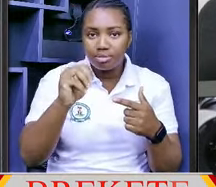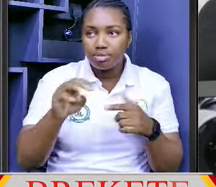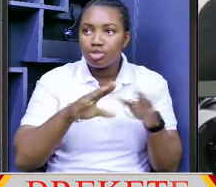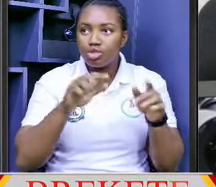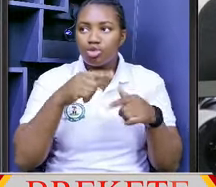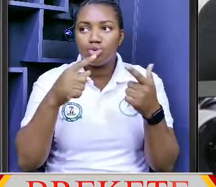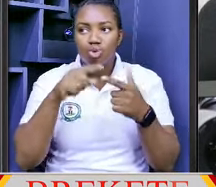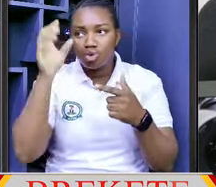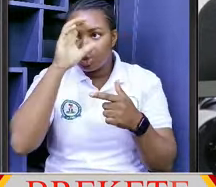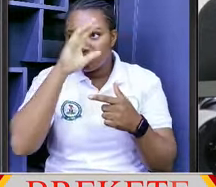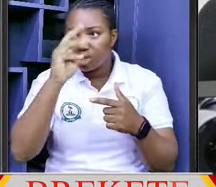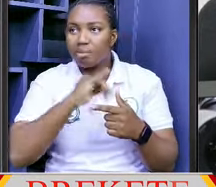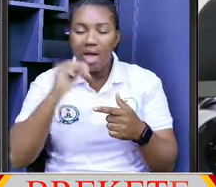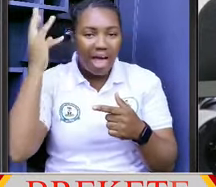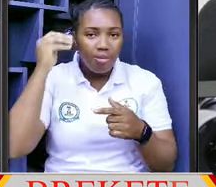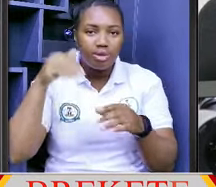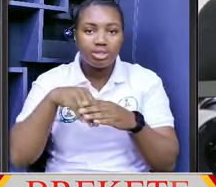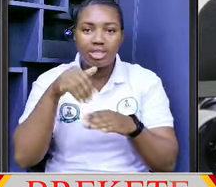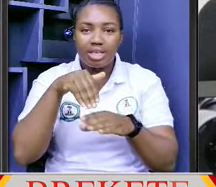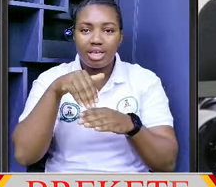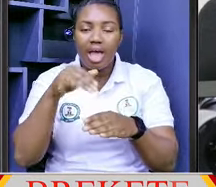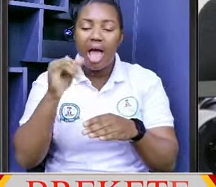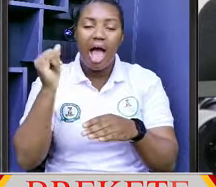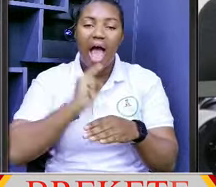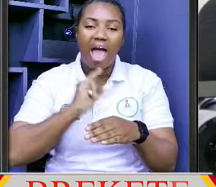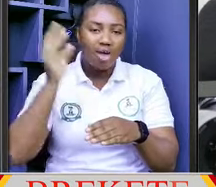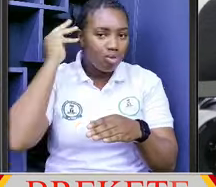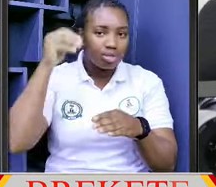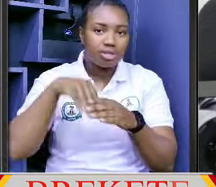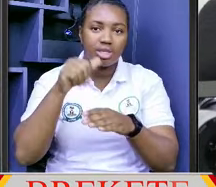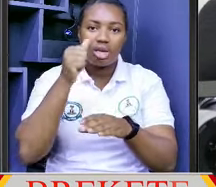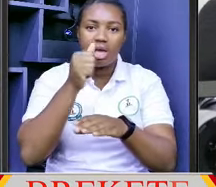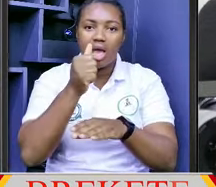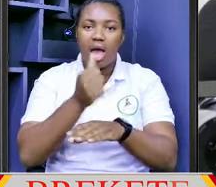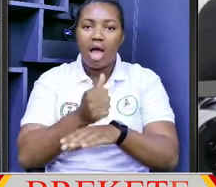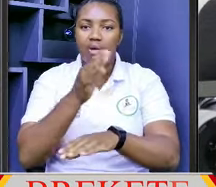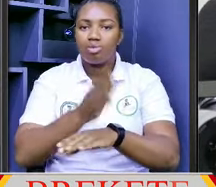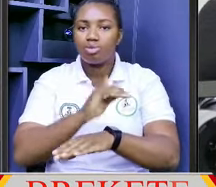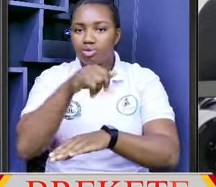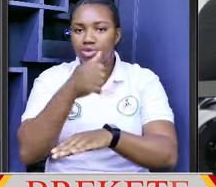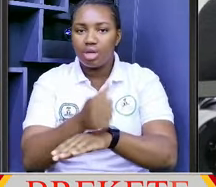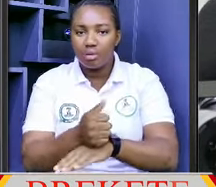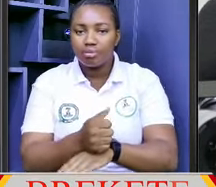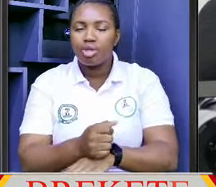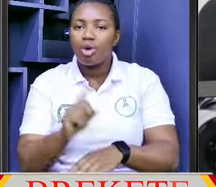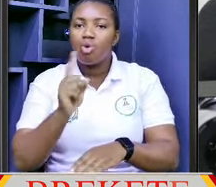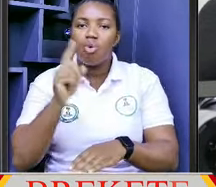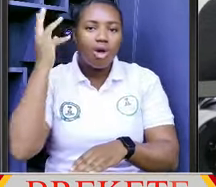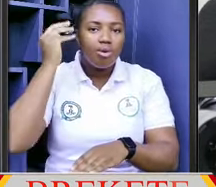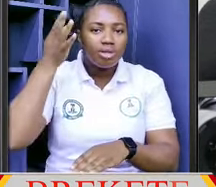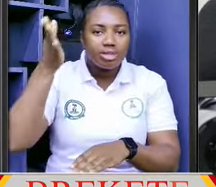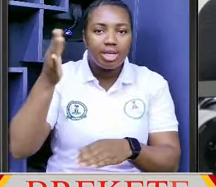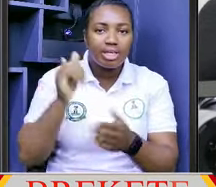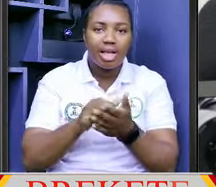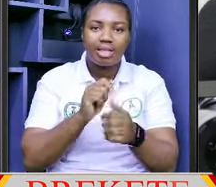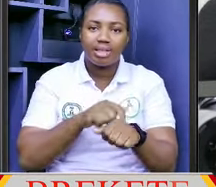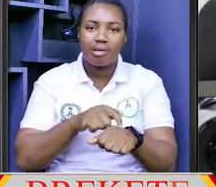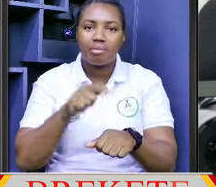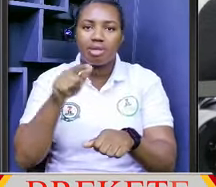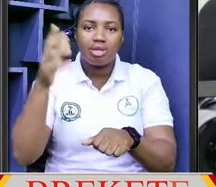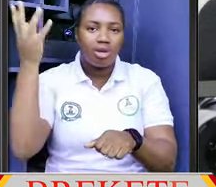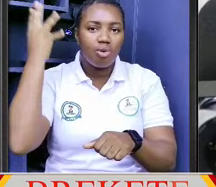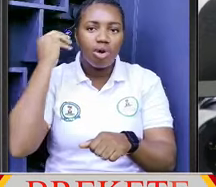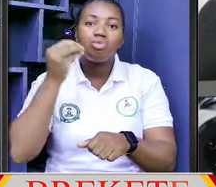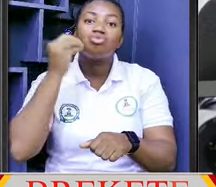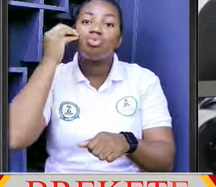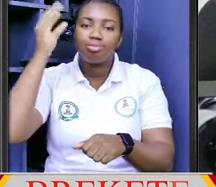to check him? So I was here in Abuja. Mm-hmm. All what I'm talking is in phone. But okay, where them did that time? They were at home. They